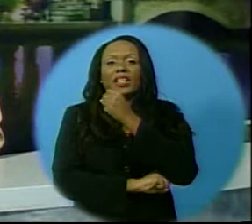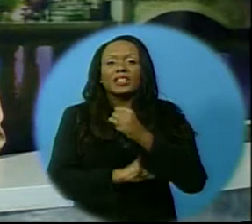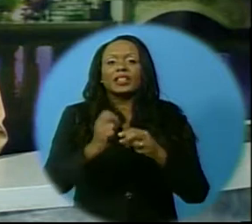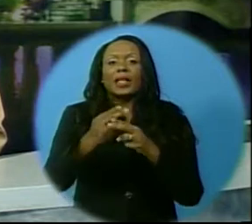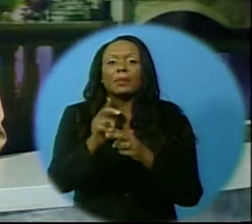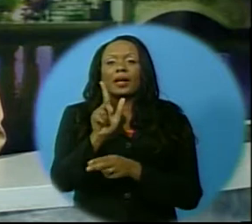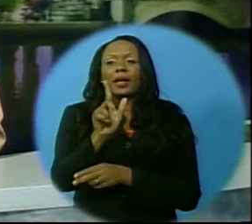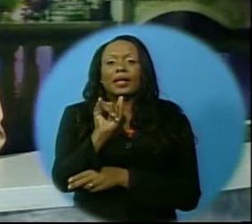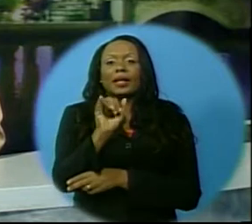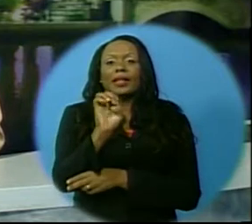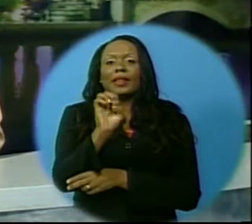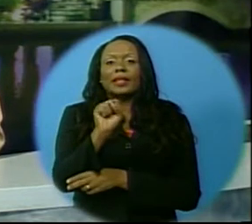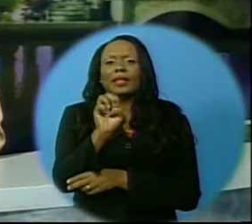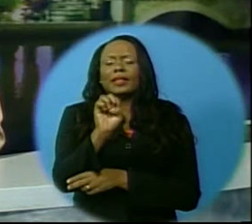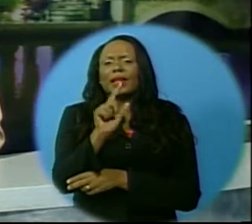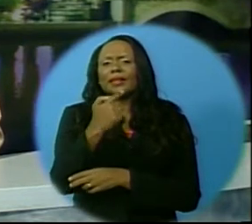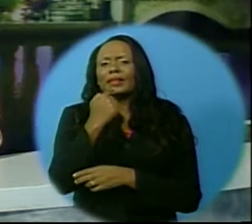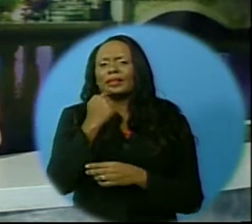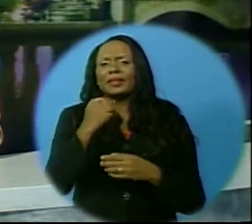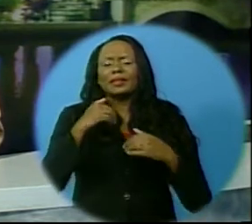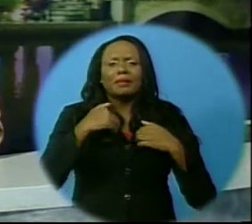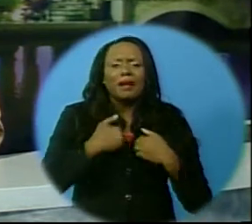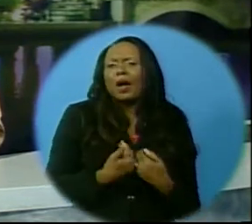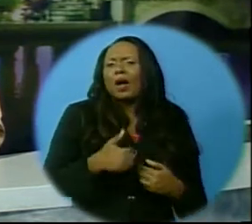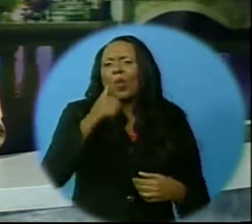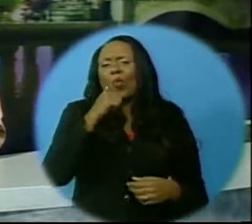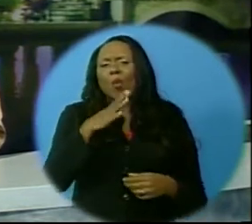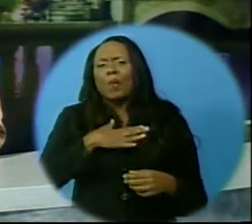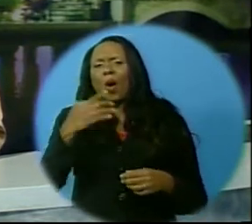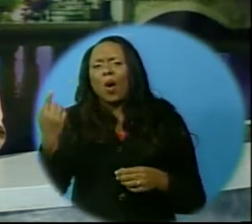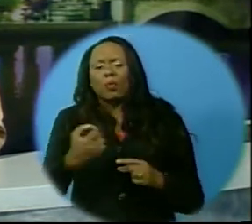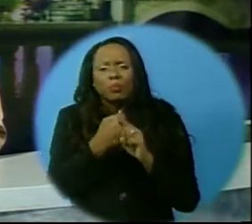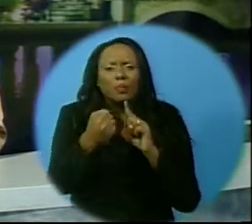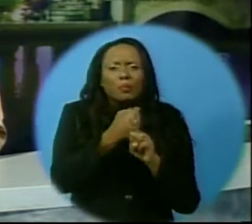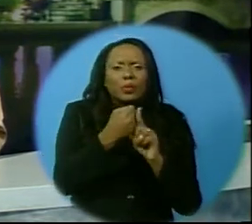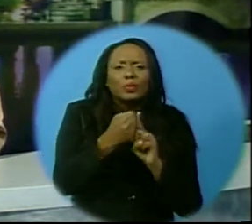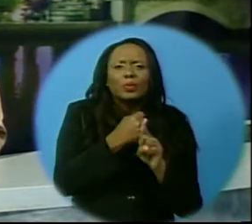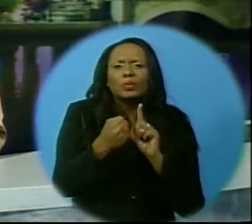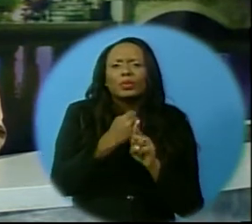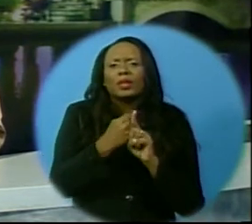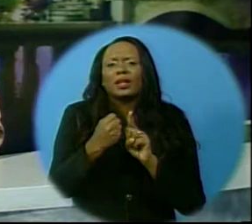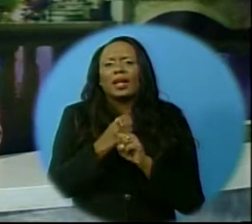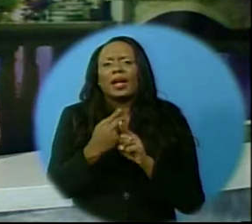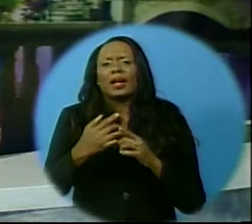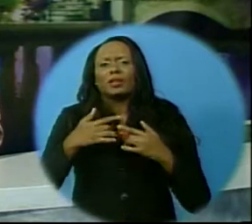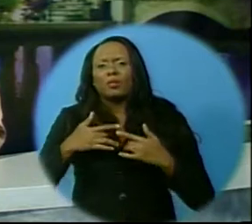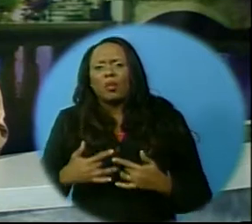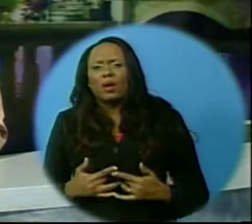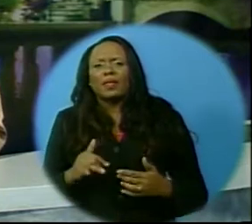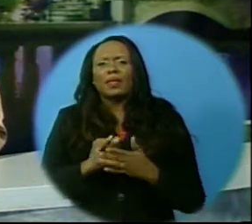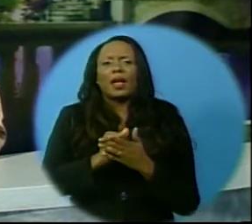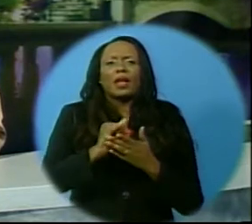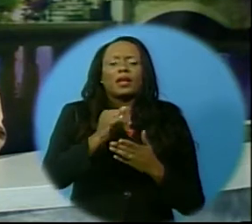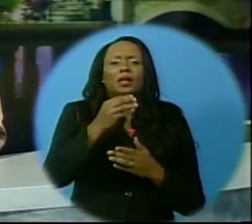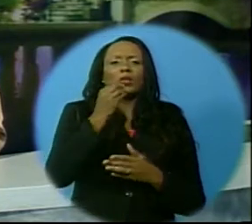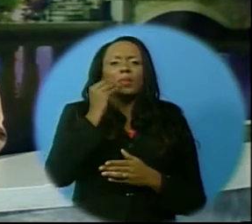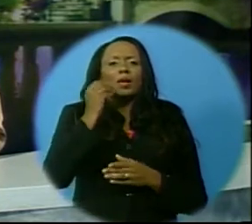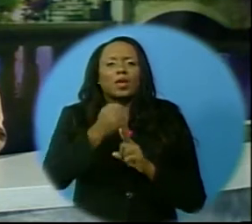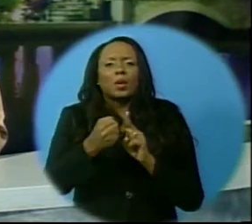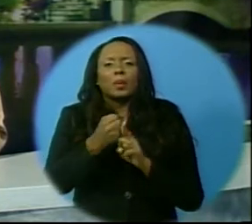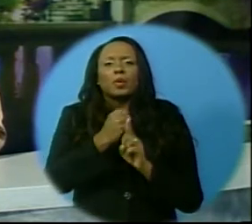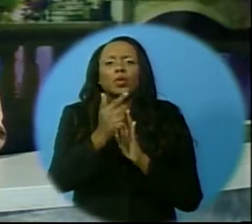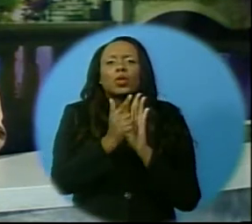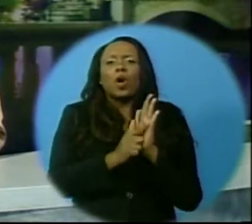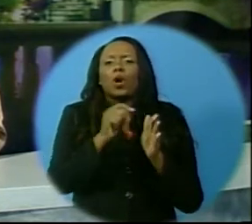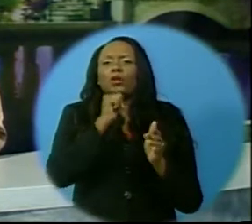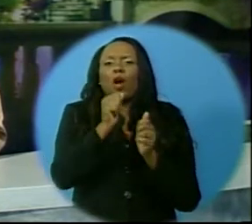Daisley, says she's tired of women being abused, and she's disappointed that the domestic abuse legislation has not yet been passed.